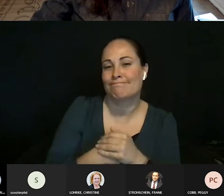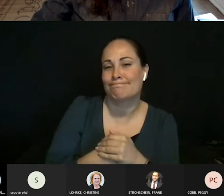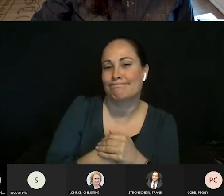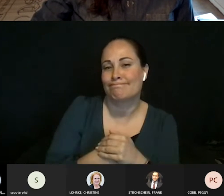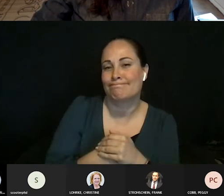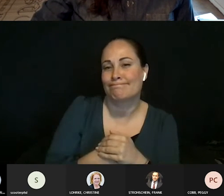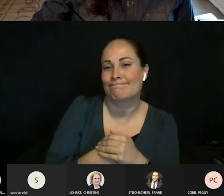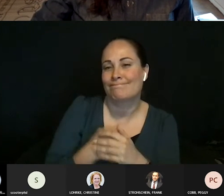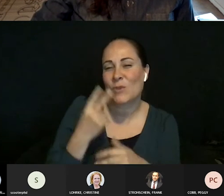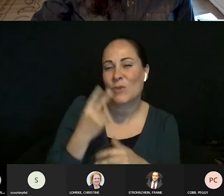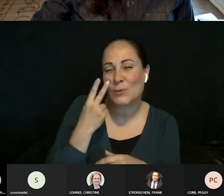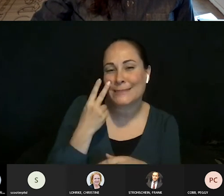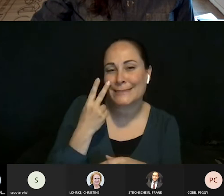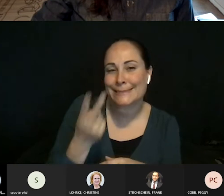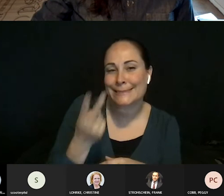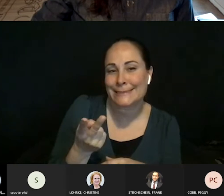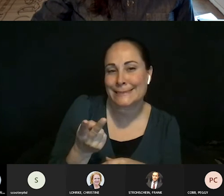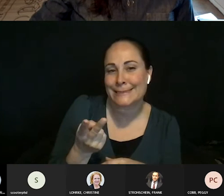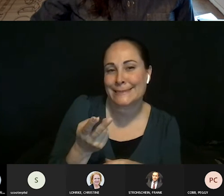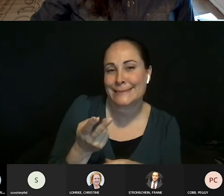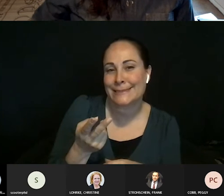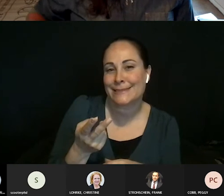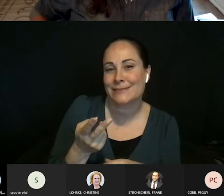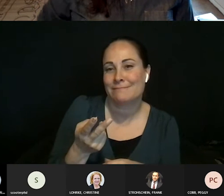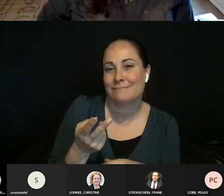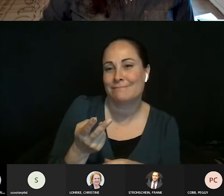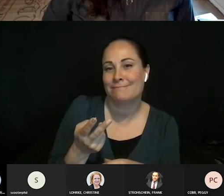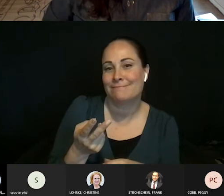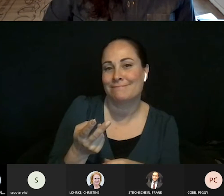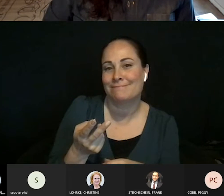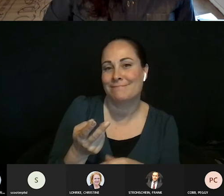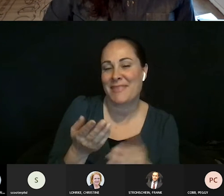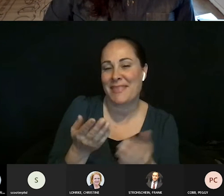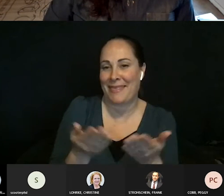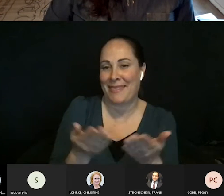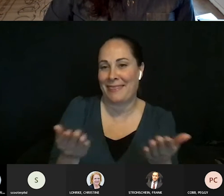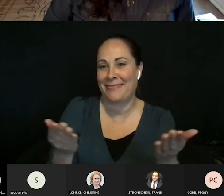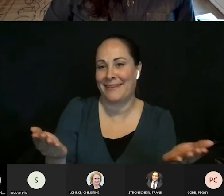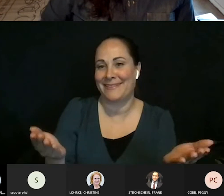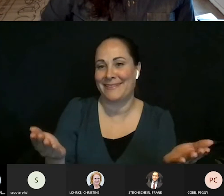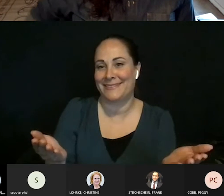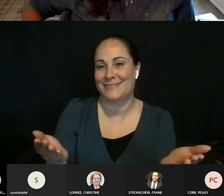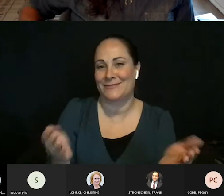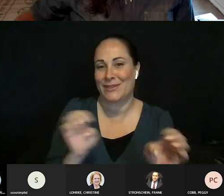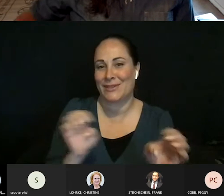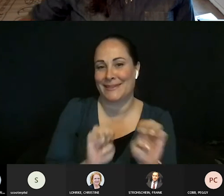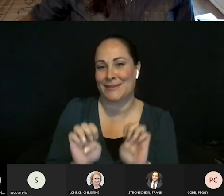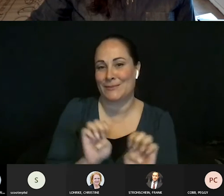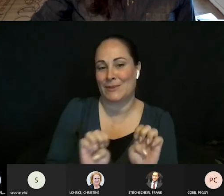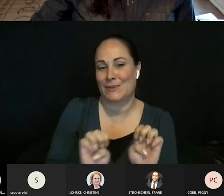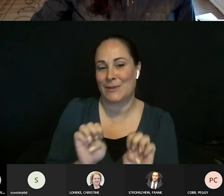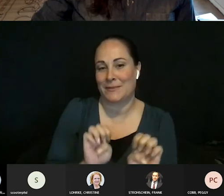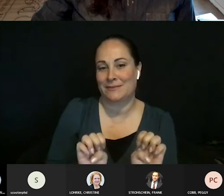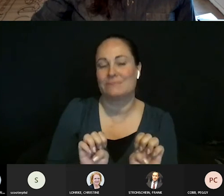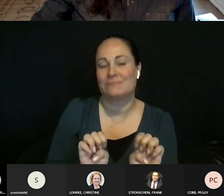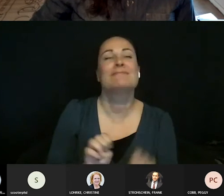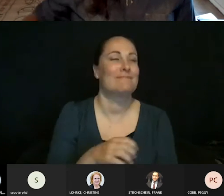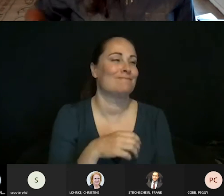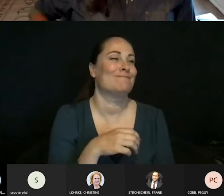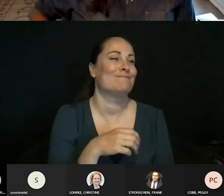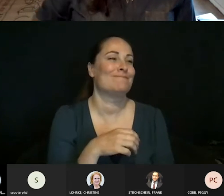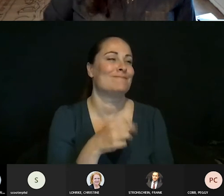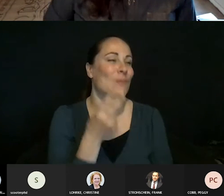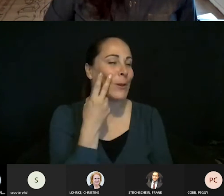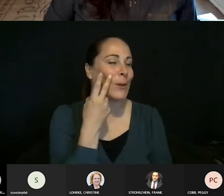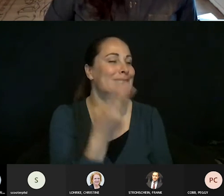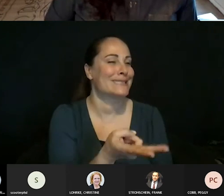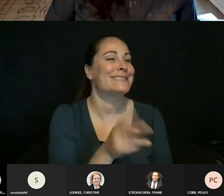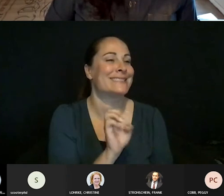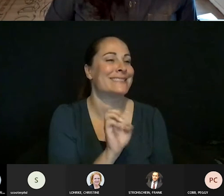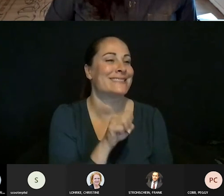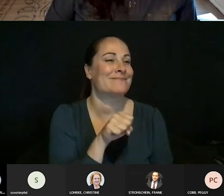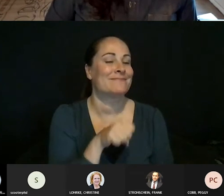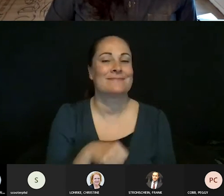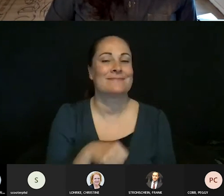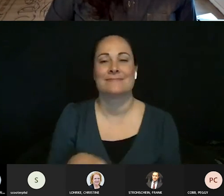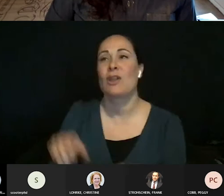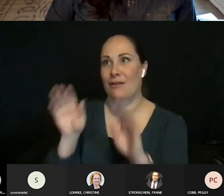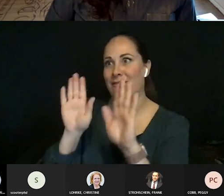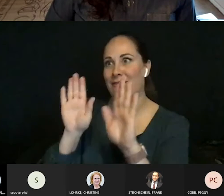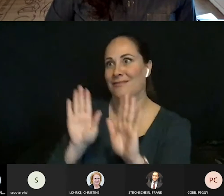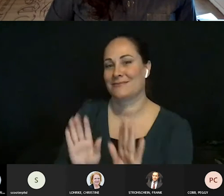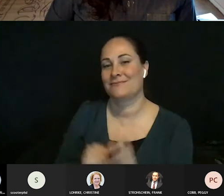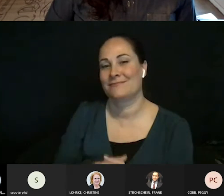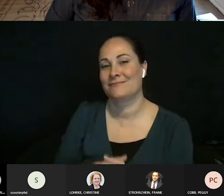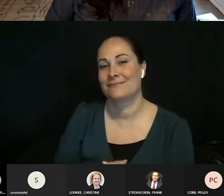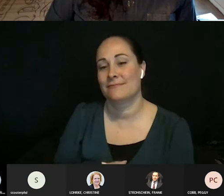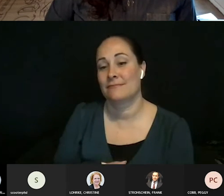you are seeing what I want to show you. We are seeing it. Awesome. So the next experiment we